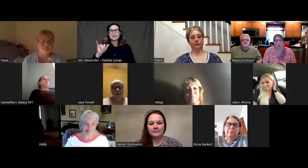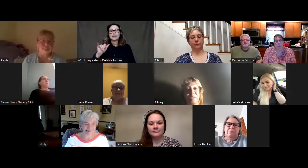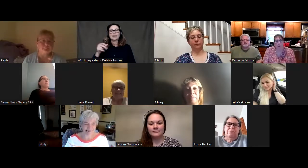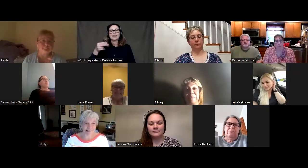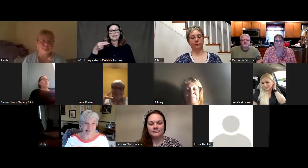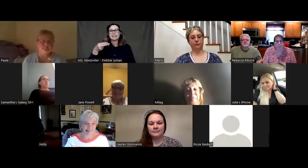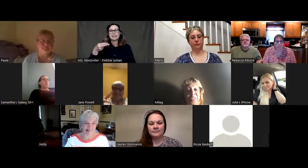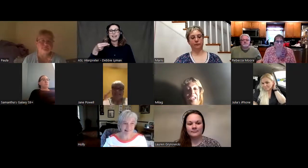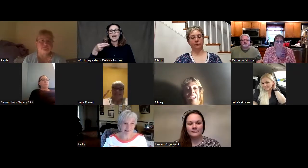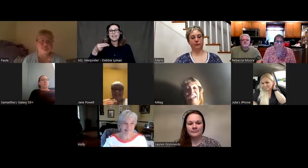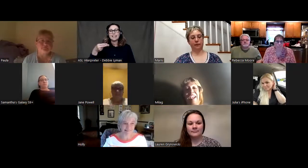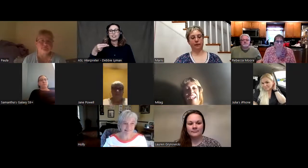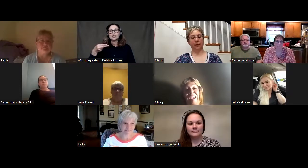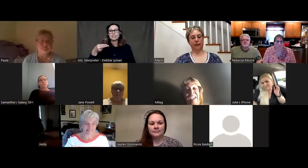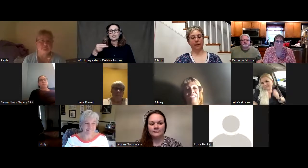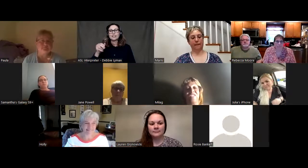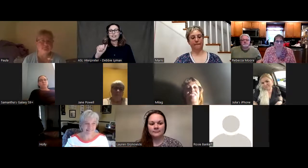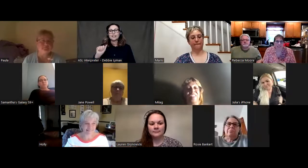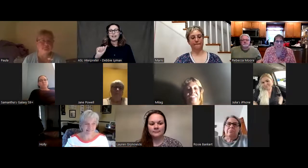Happy.